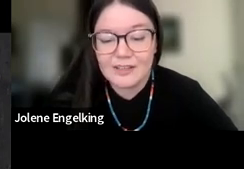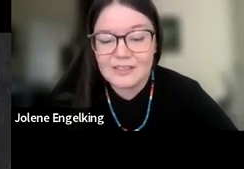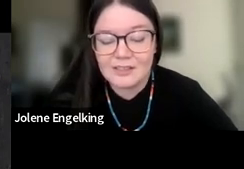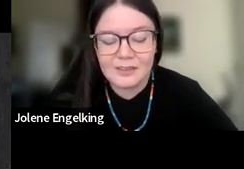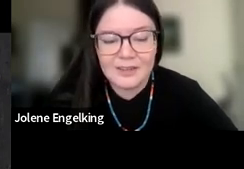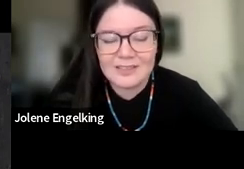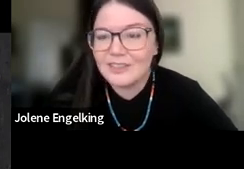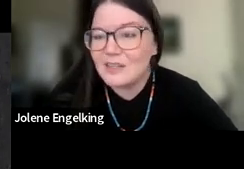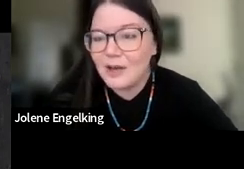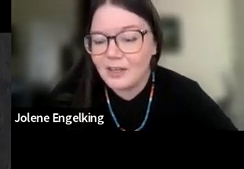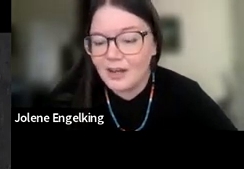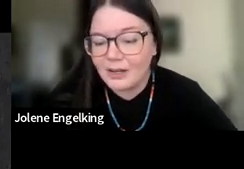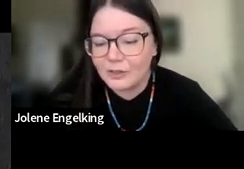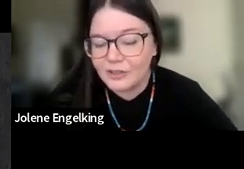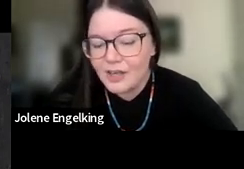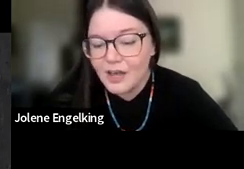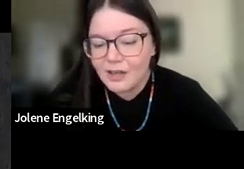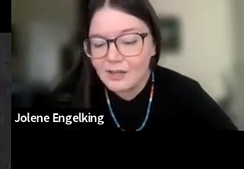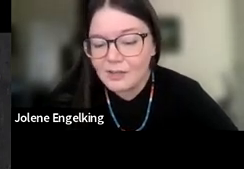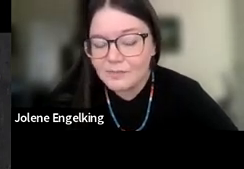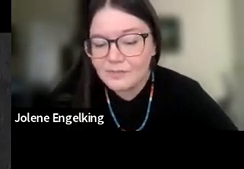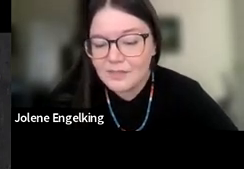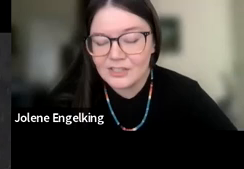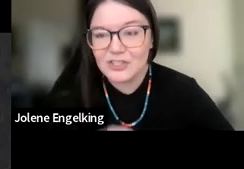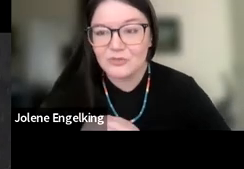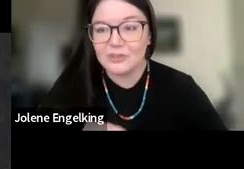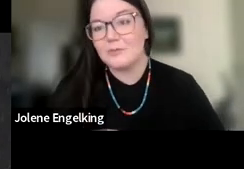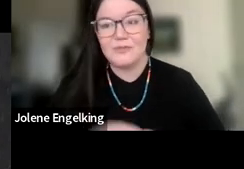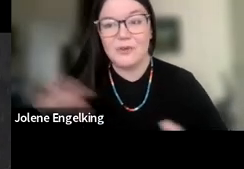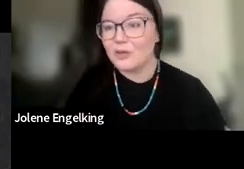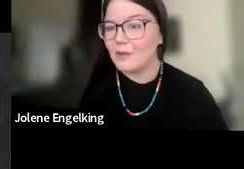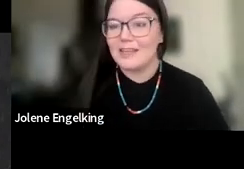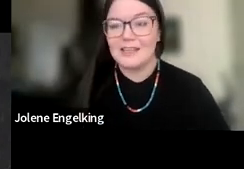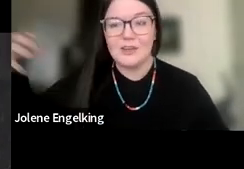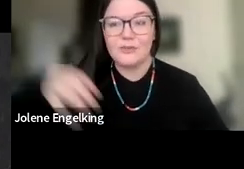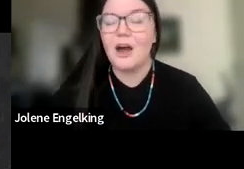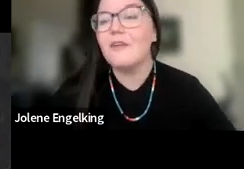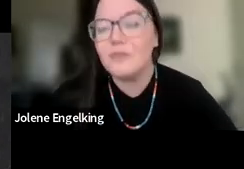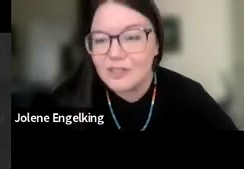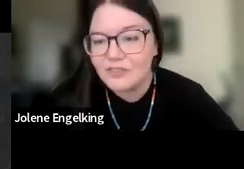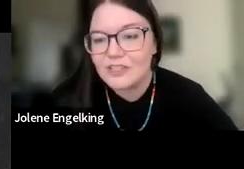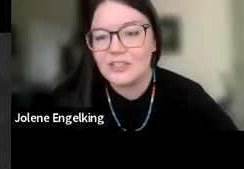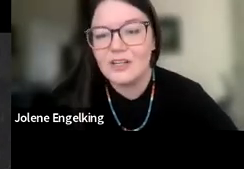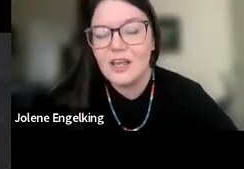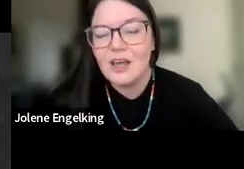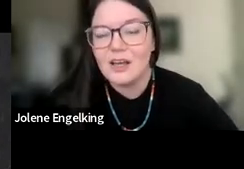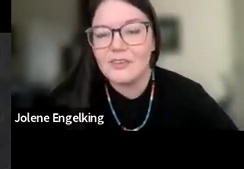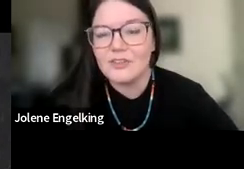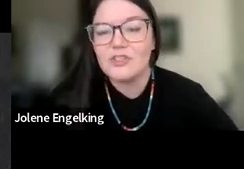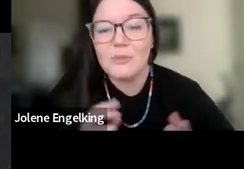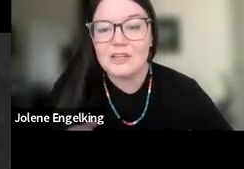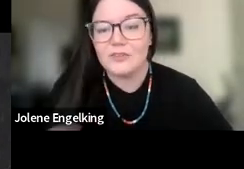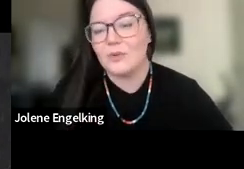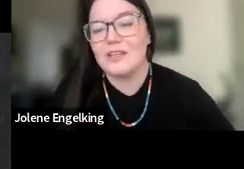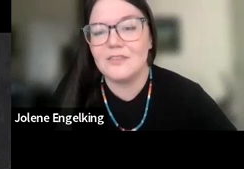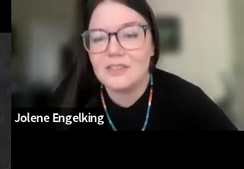sexual violence that's inflicted upon our Indigenous relatives by folks who are coming in, from off of the reservation.